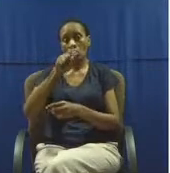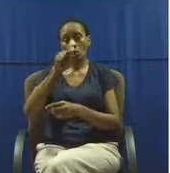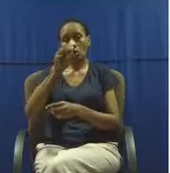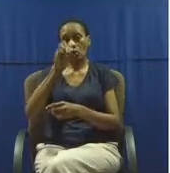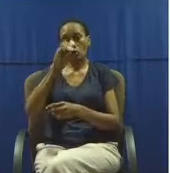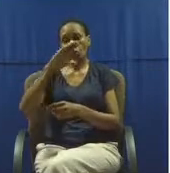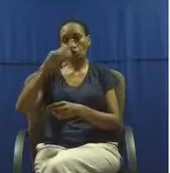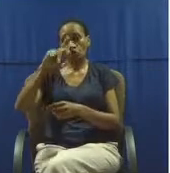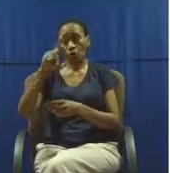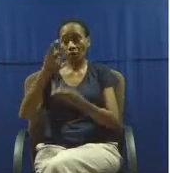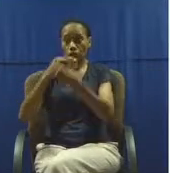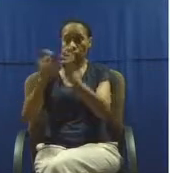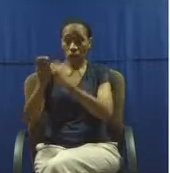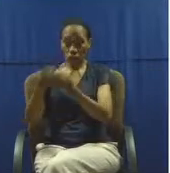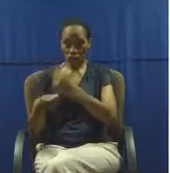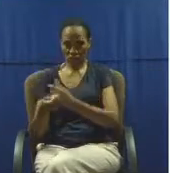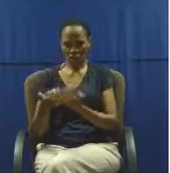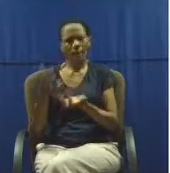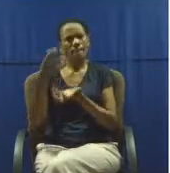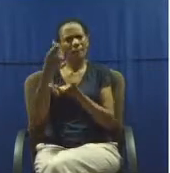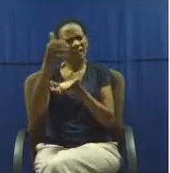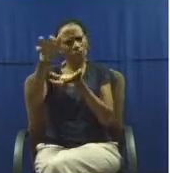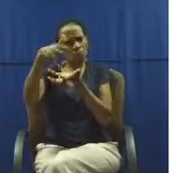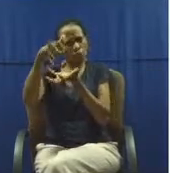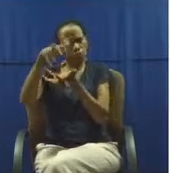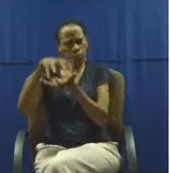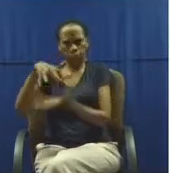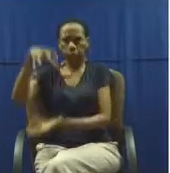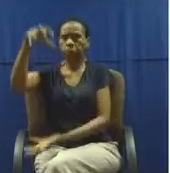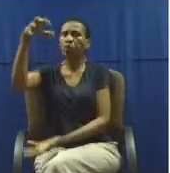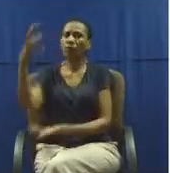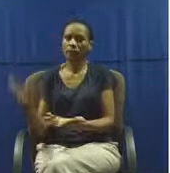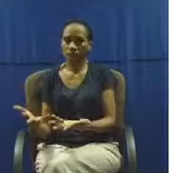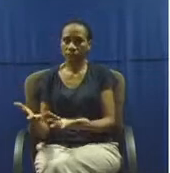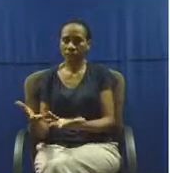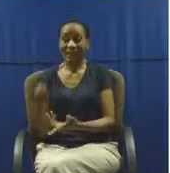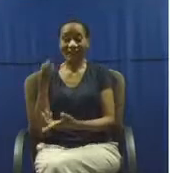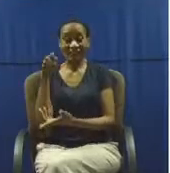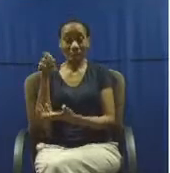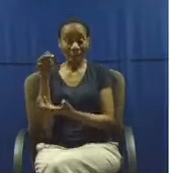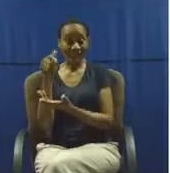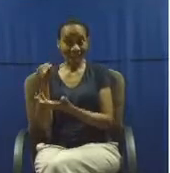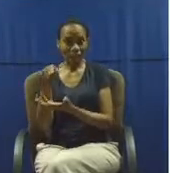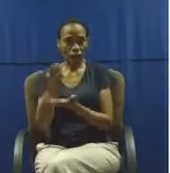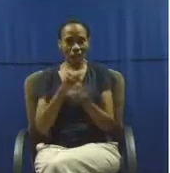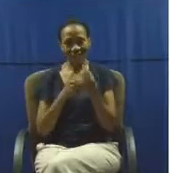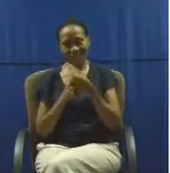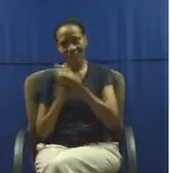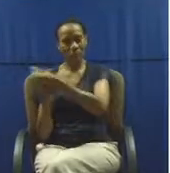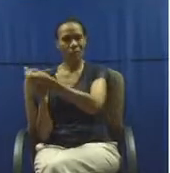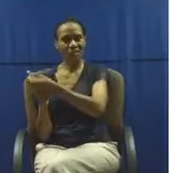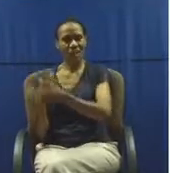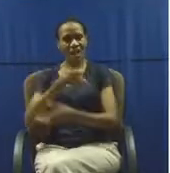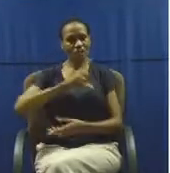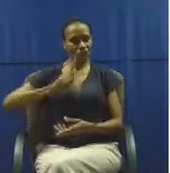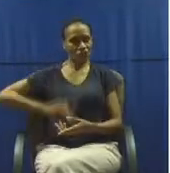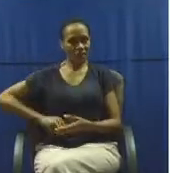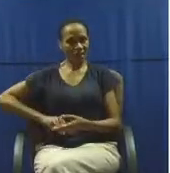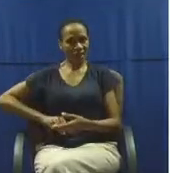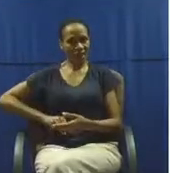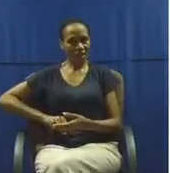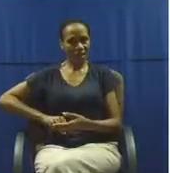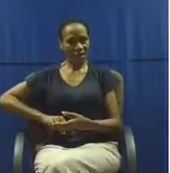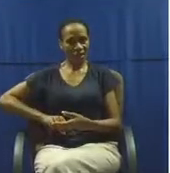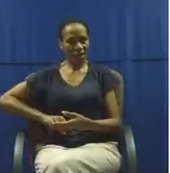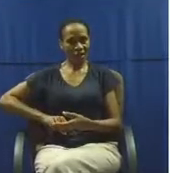to raise a lot of capital that has fueled the growth of China Mobile, which did